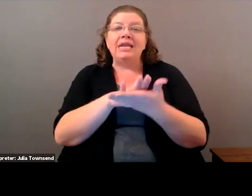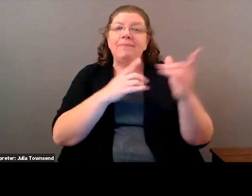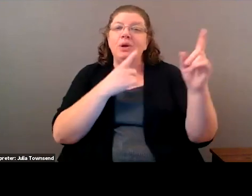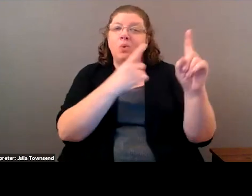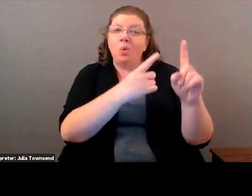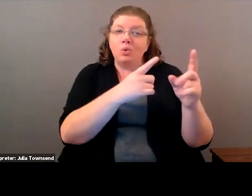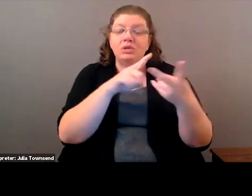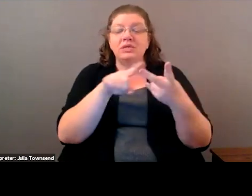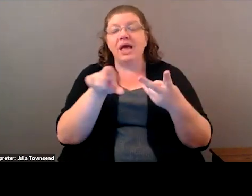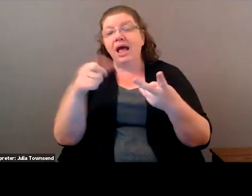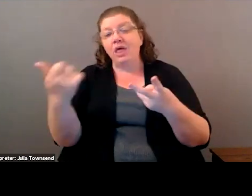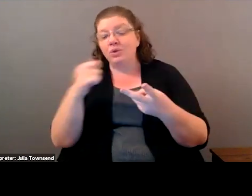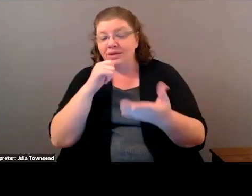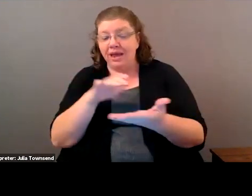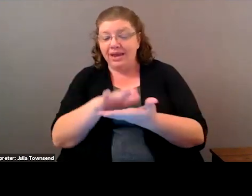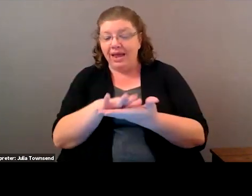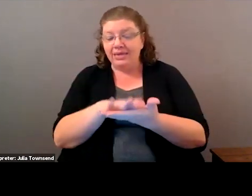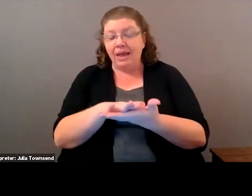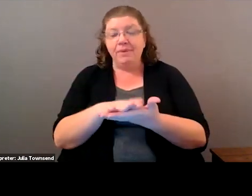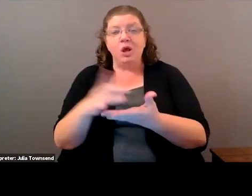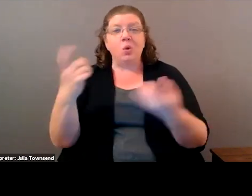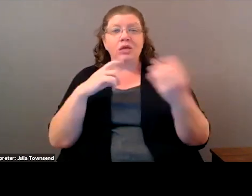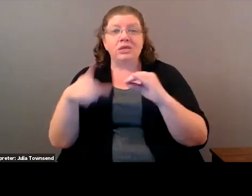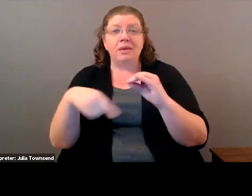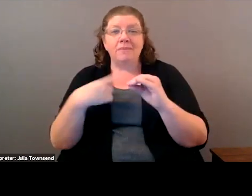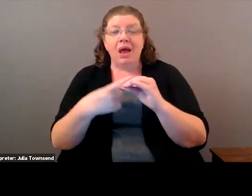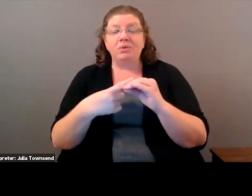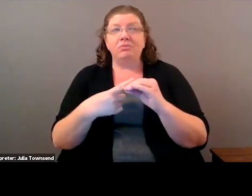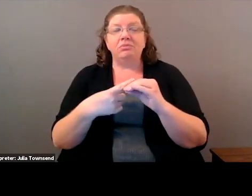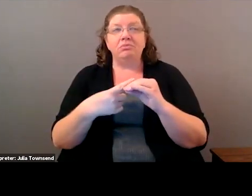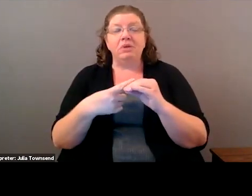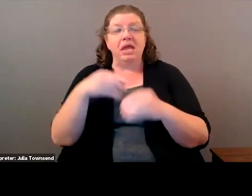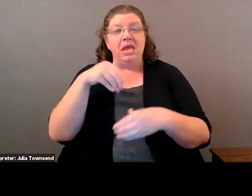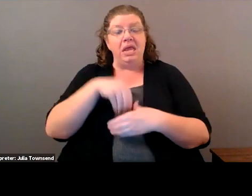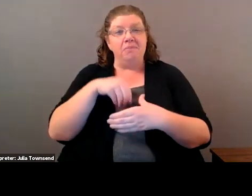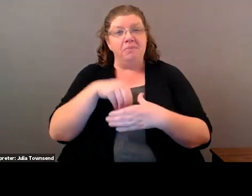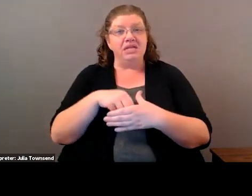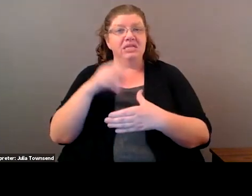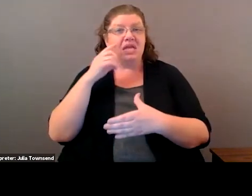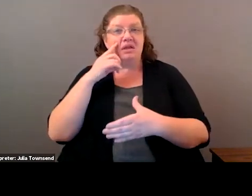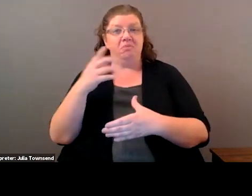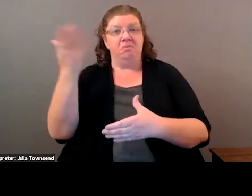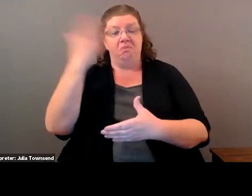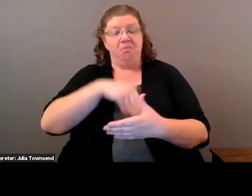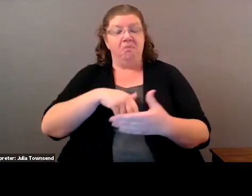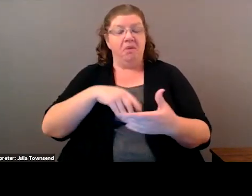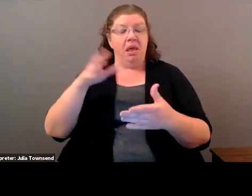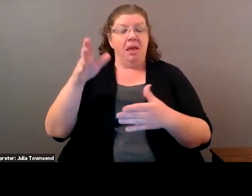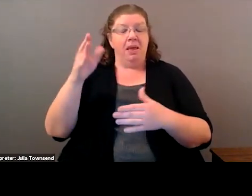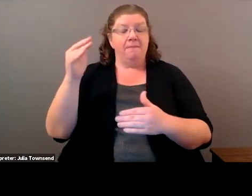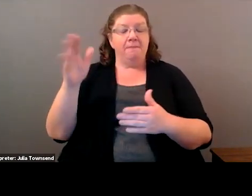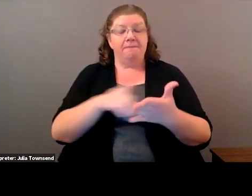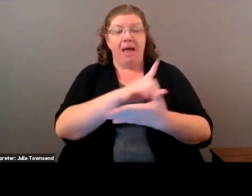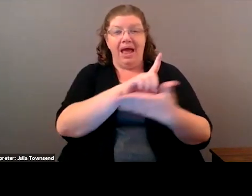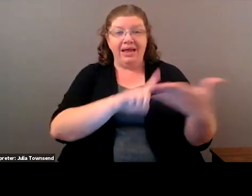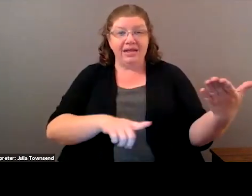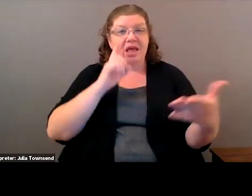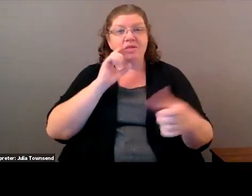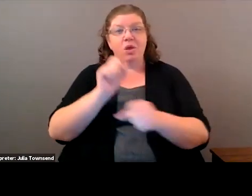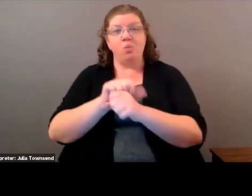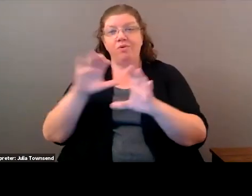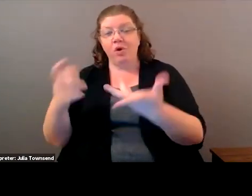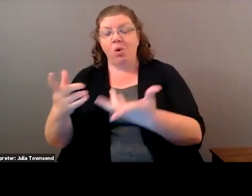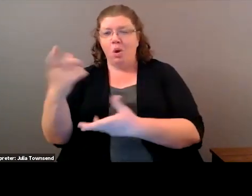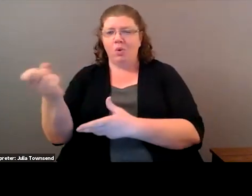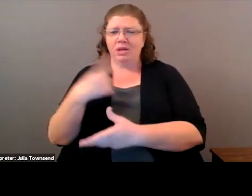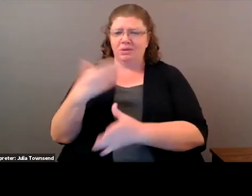others were non-academic, such as questions about implicit bias and the diversity of the workforce. One question really bothered me. It asked about